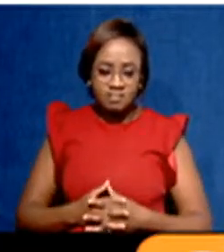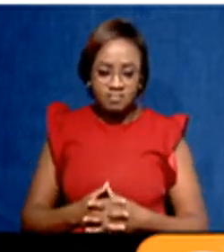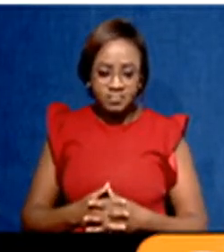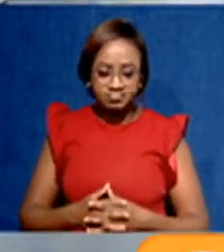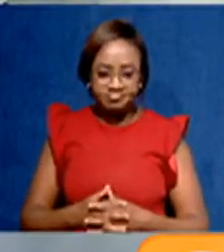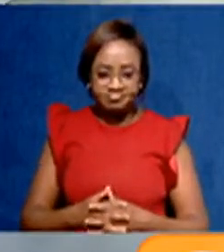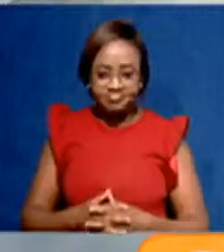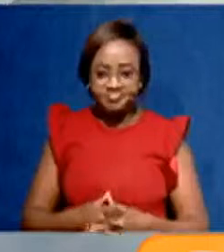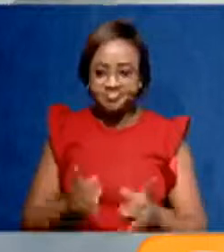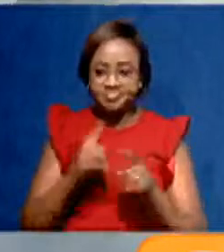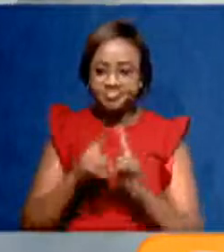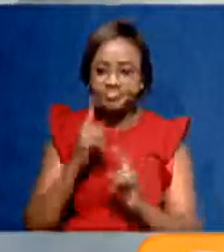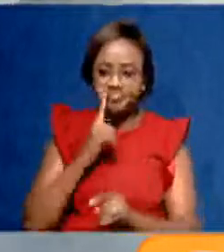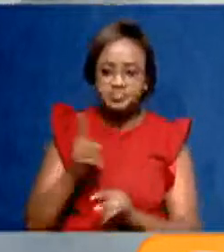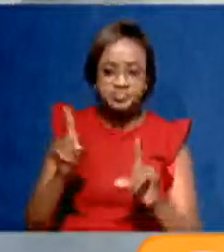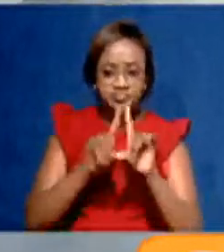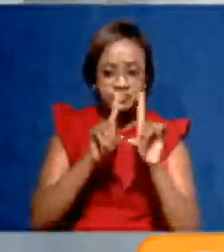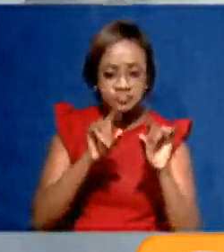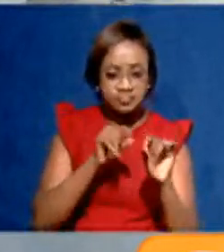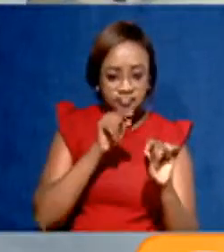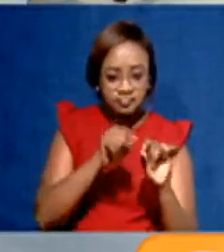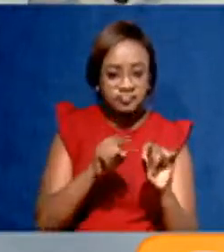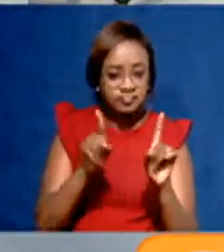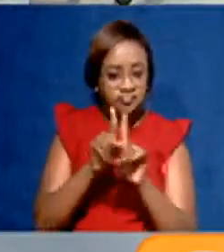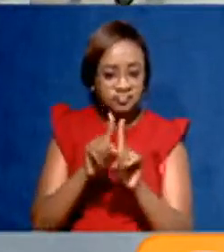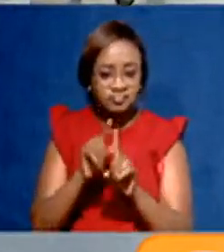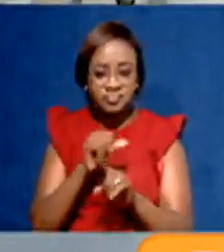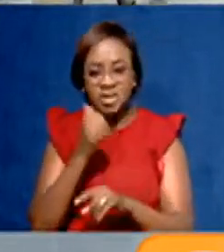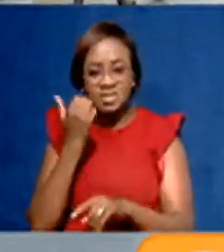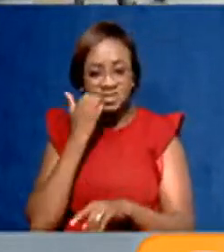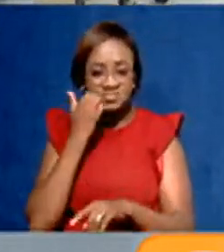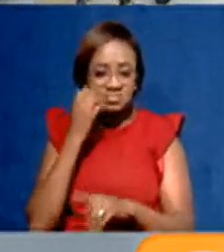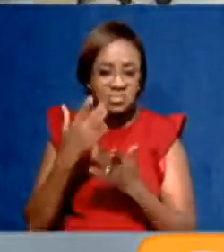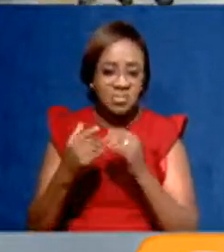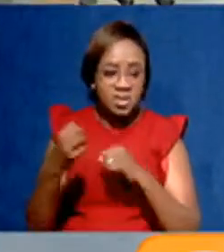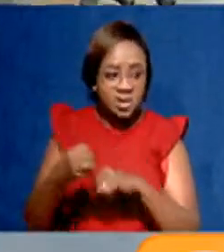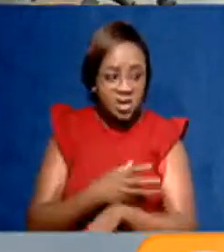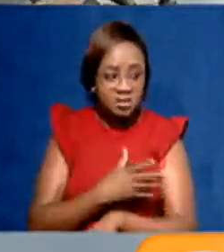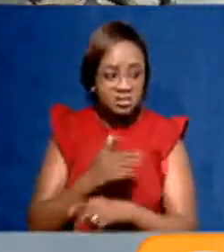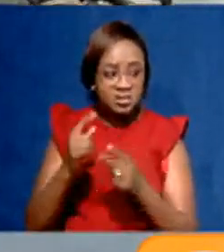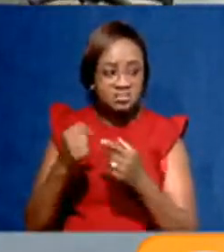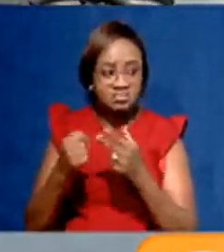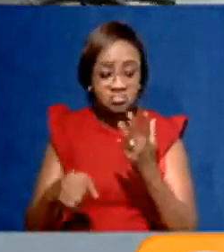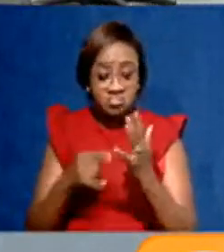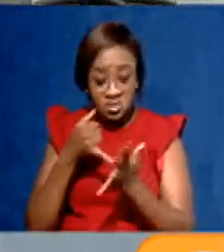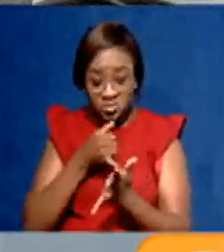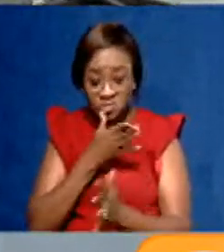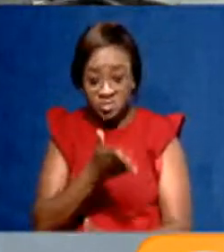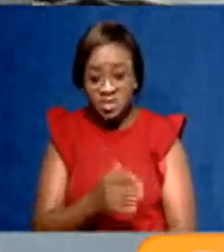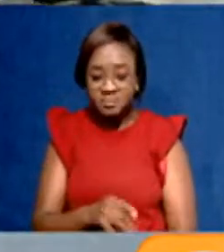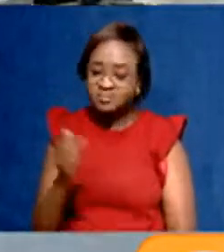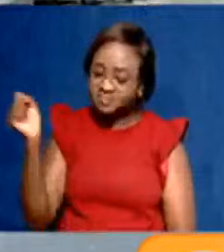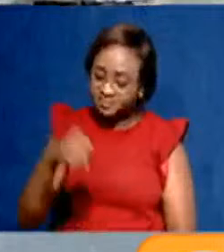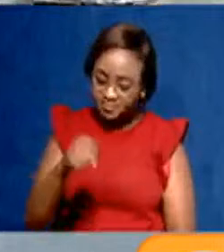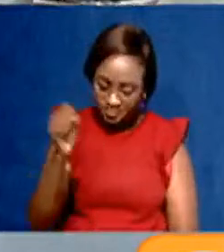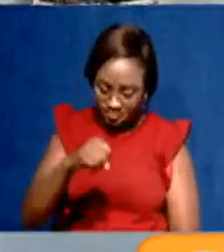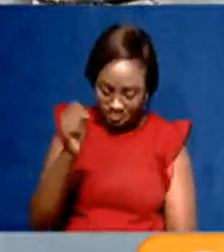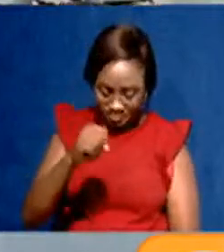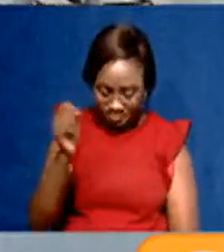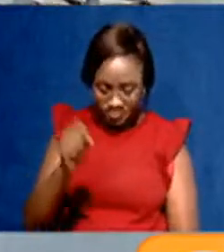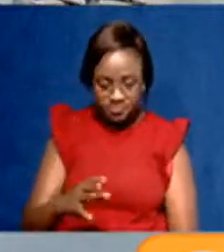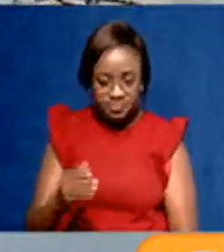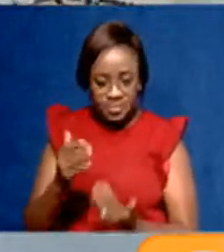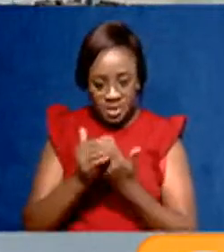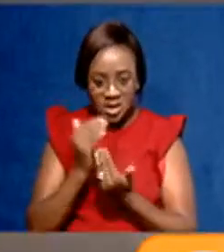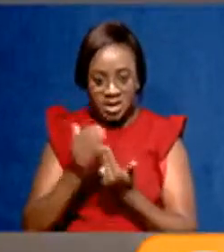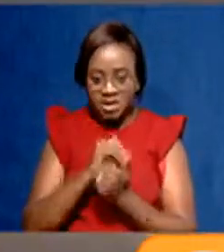this card, does it cater for lifestyle diseases like cancer, etc.? Yes, it does, to the extent